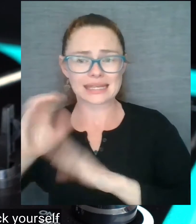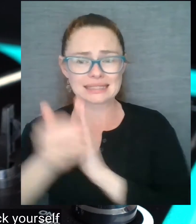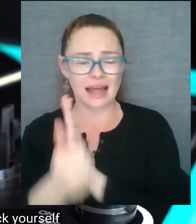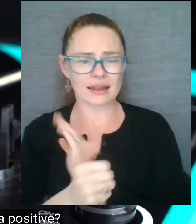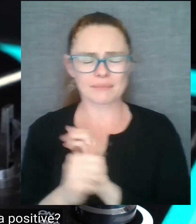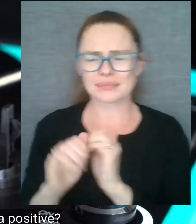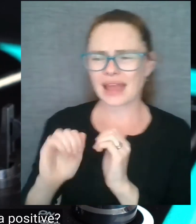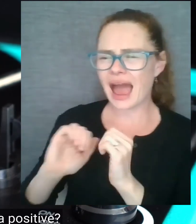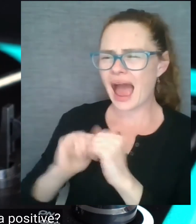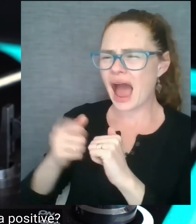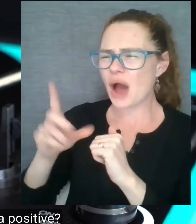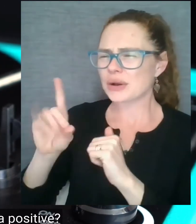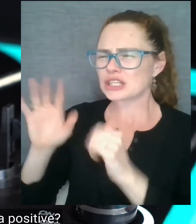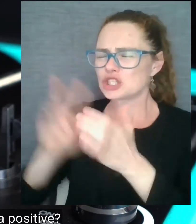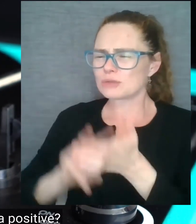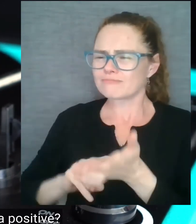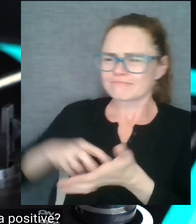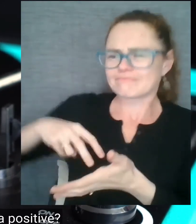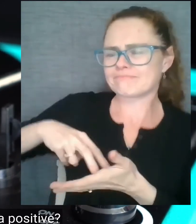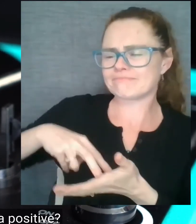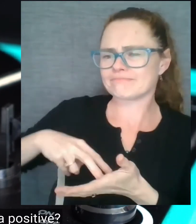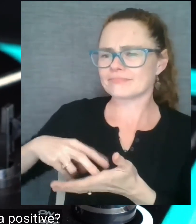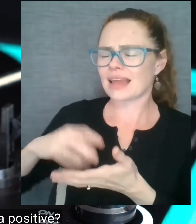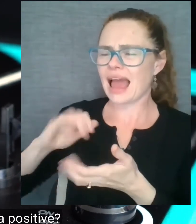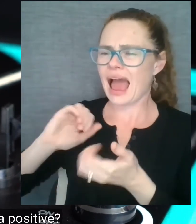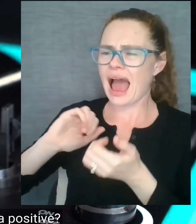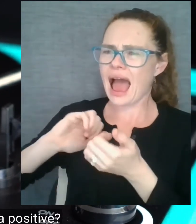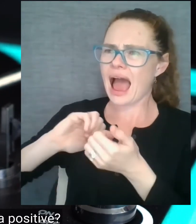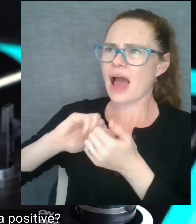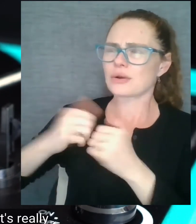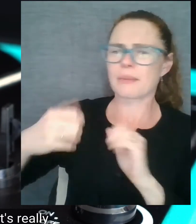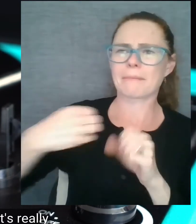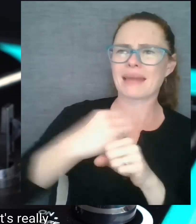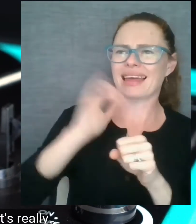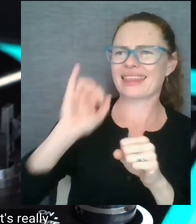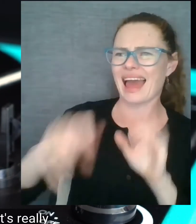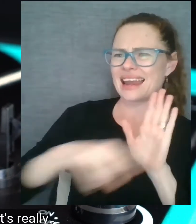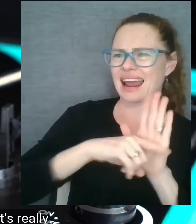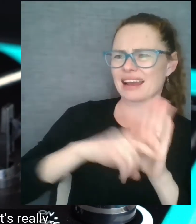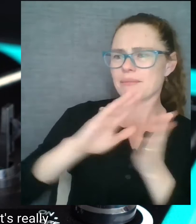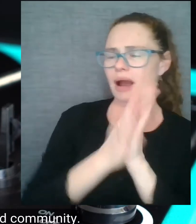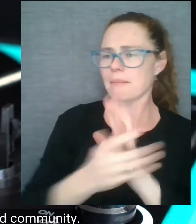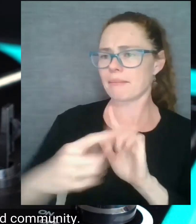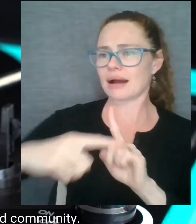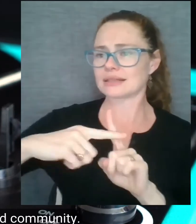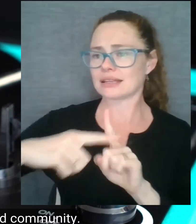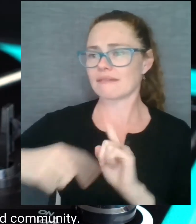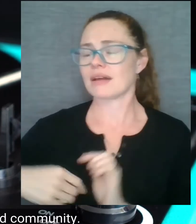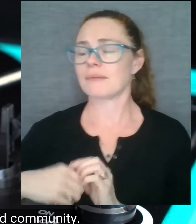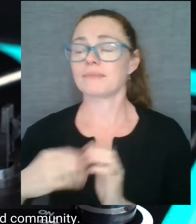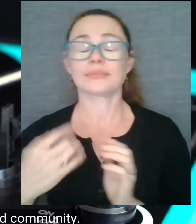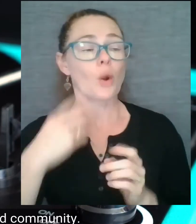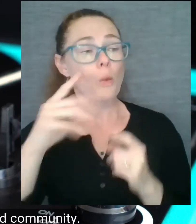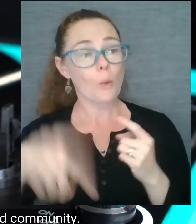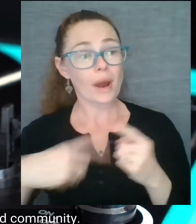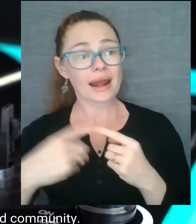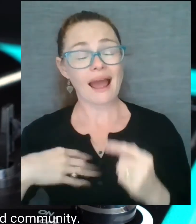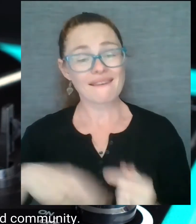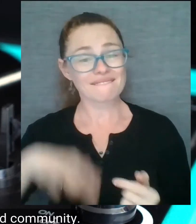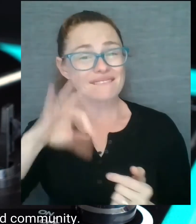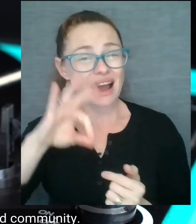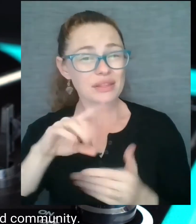pick yourself up and turn that into a positive? You know, I think it's really when I found the